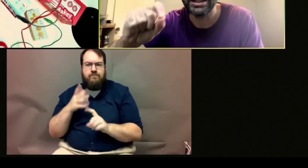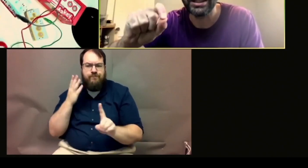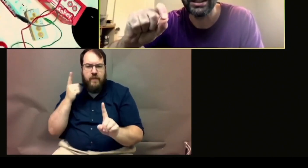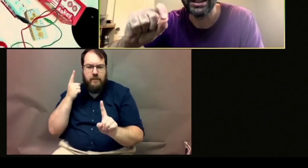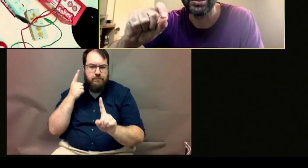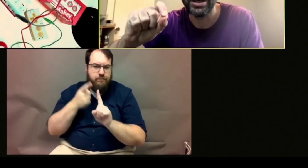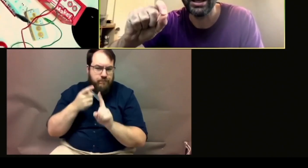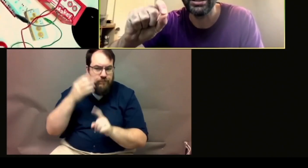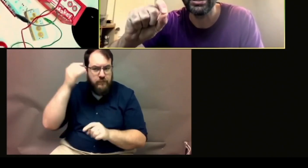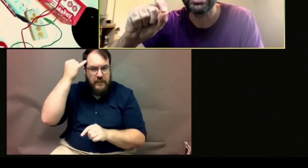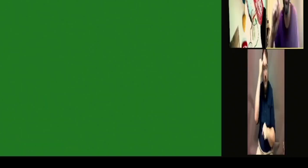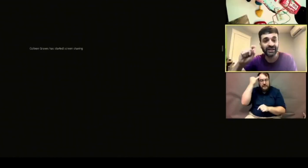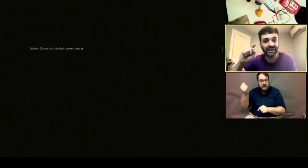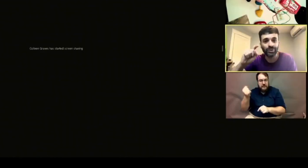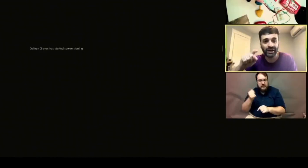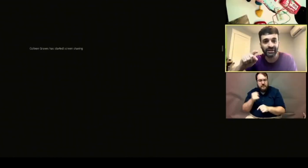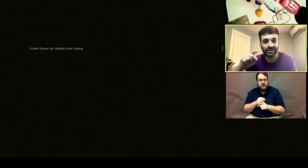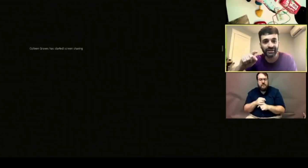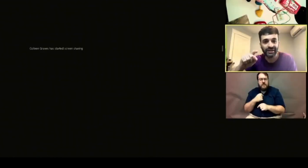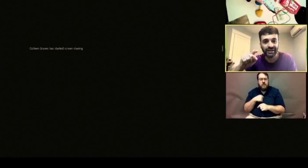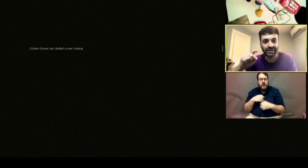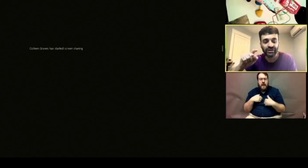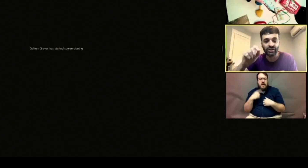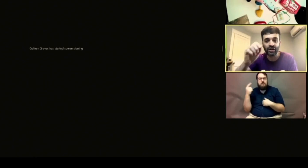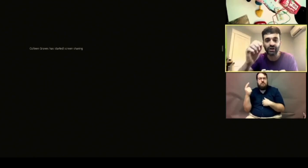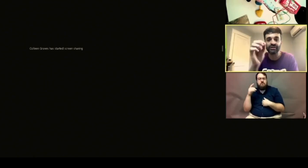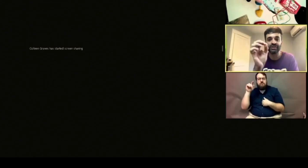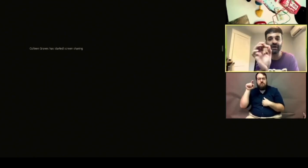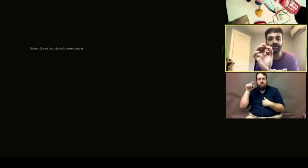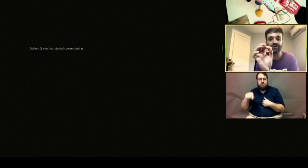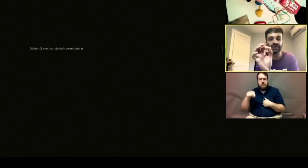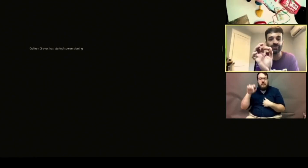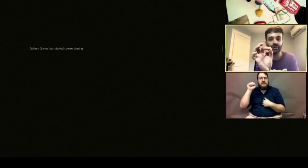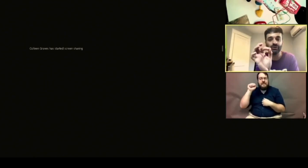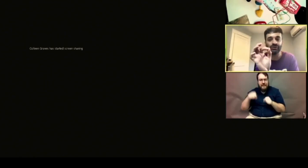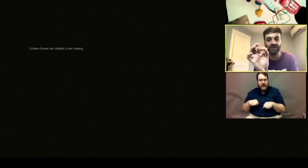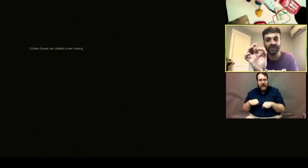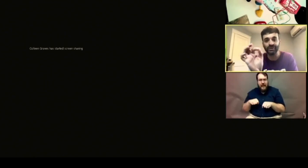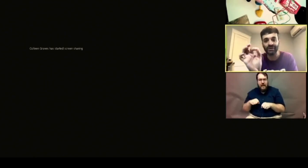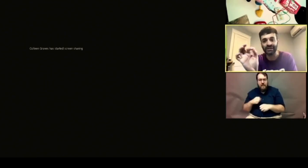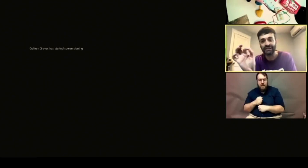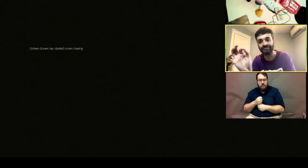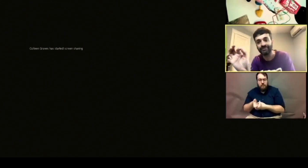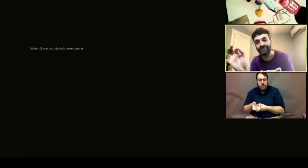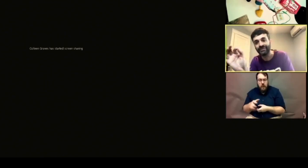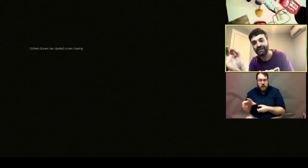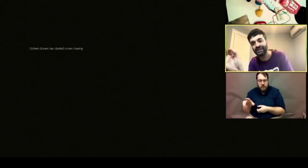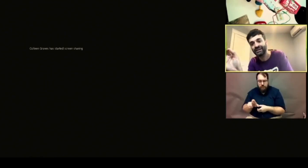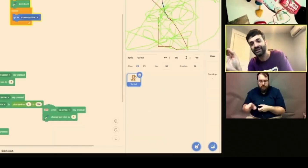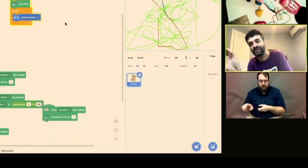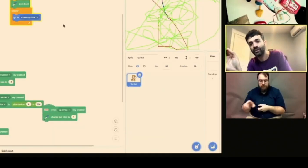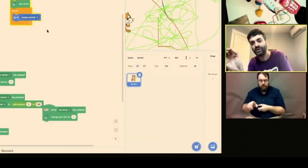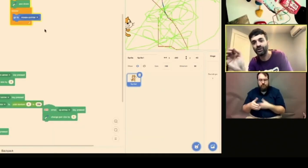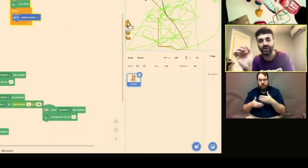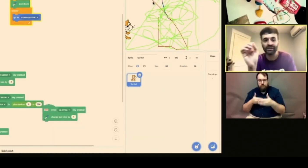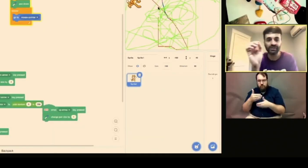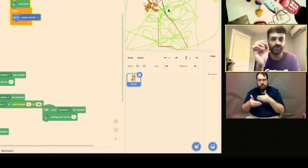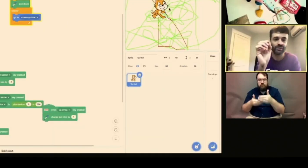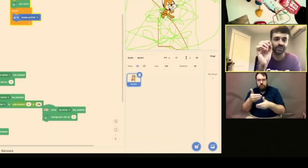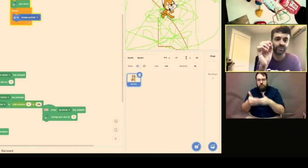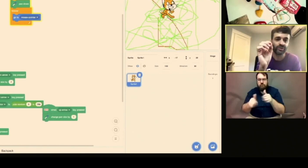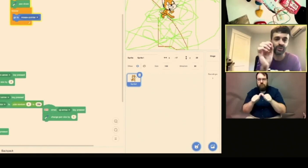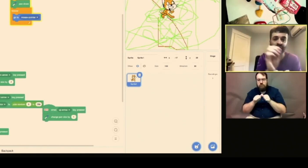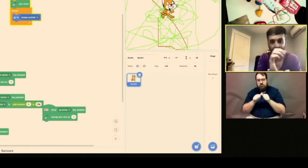what we did is made something that you press that just causes the mouse to move continuously. So when you